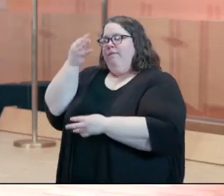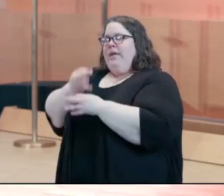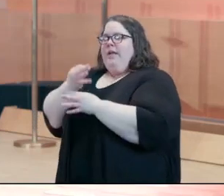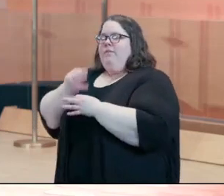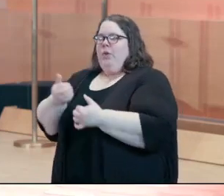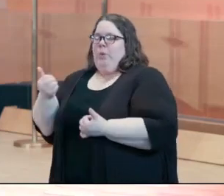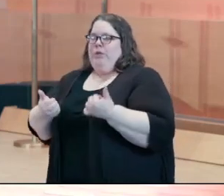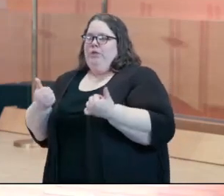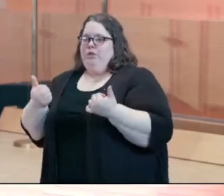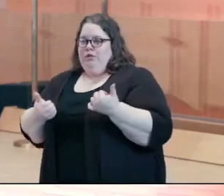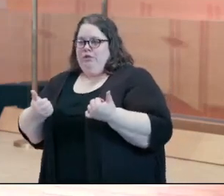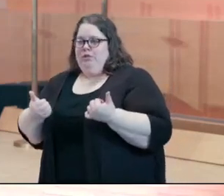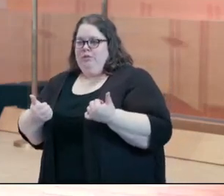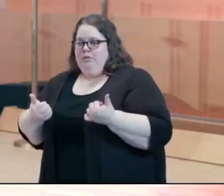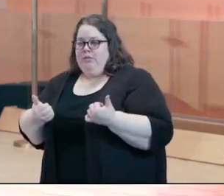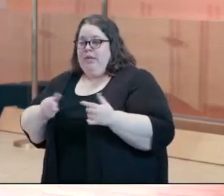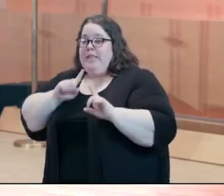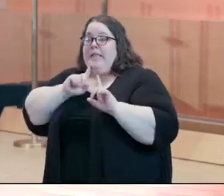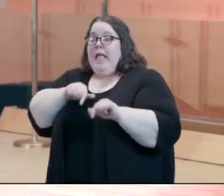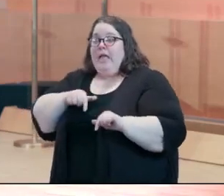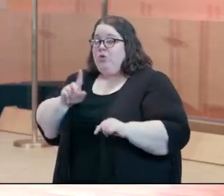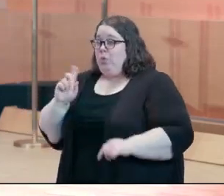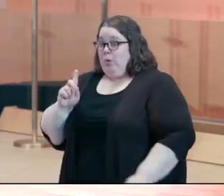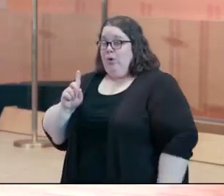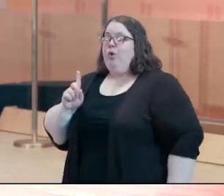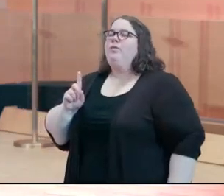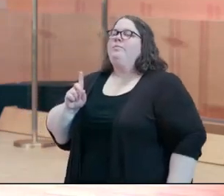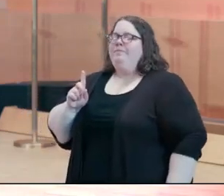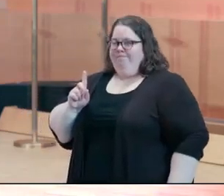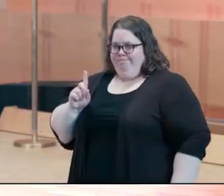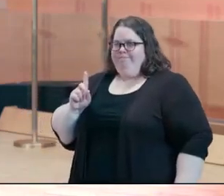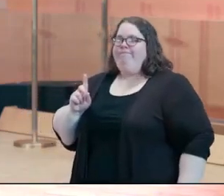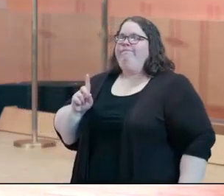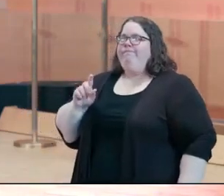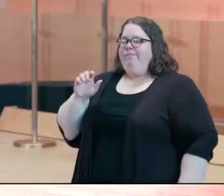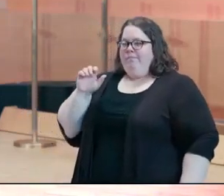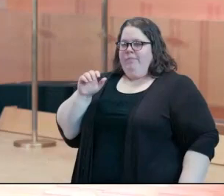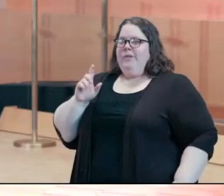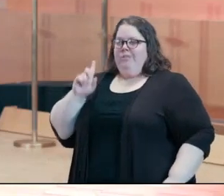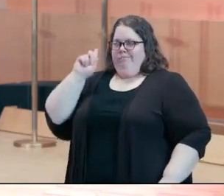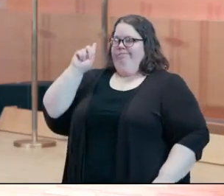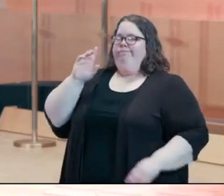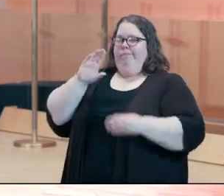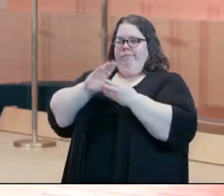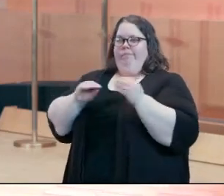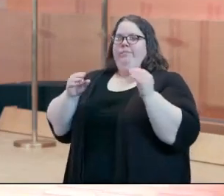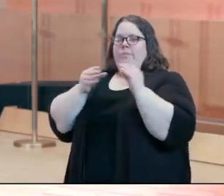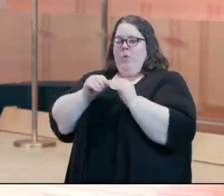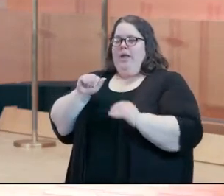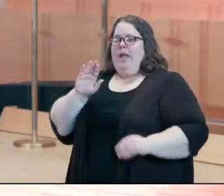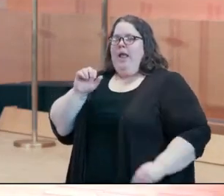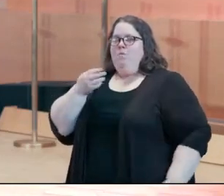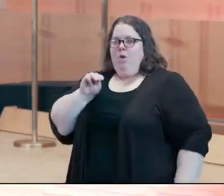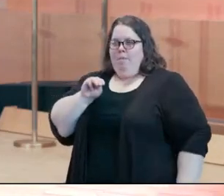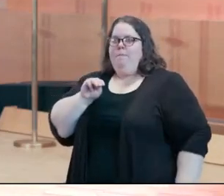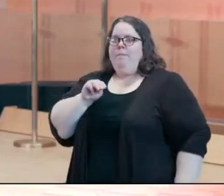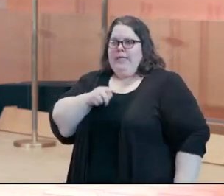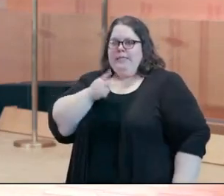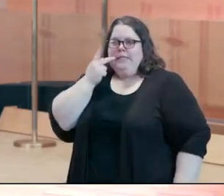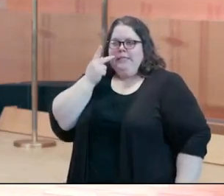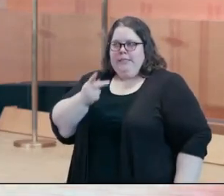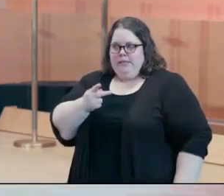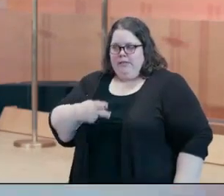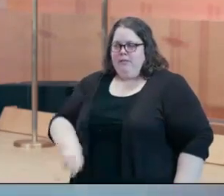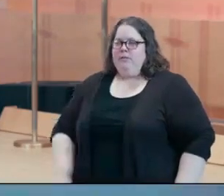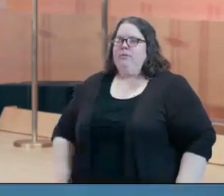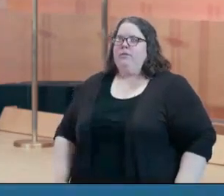And the answer is found in this amazing scene of what Abram witnesses next. It reads, "After